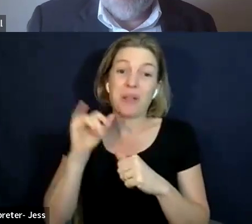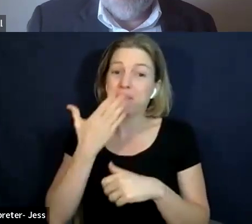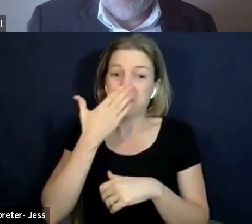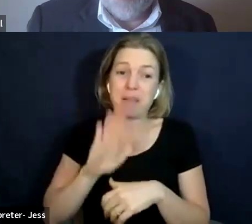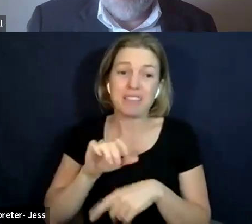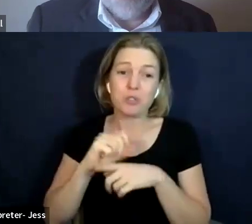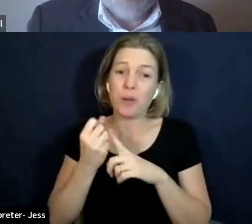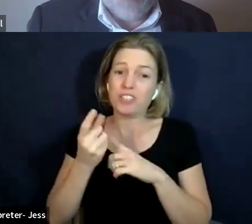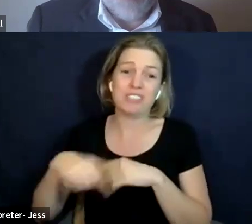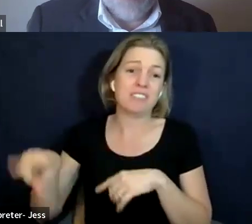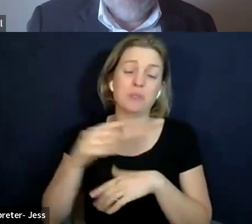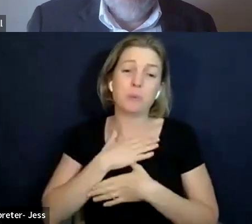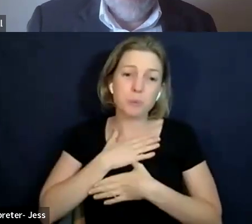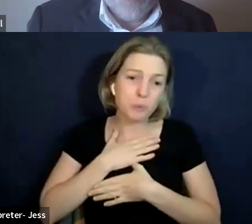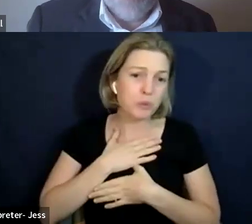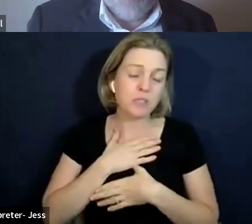in relation to that and what's happening.